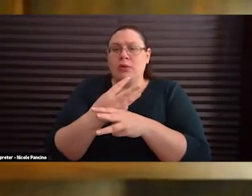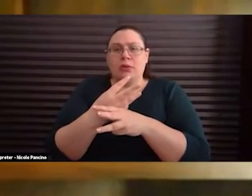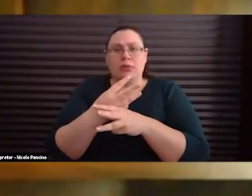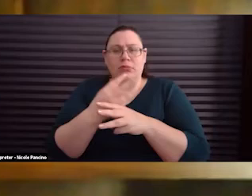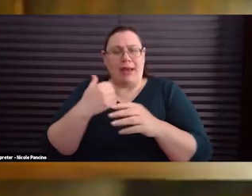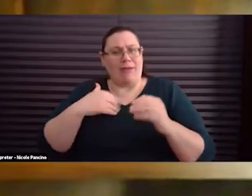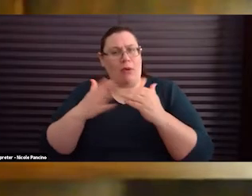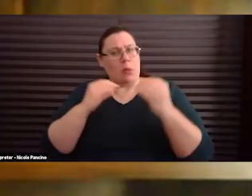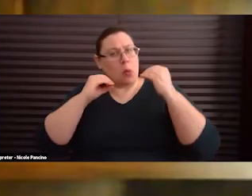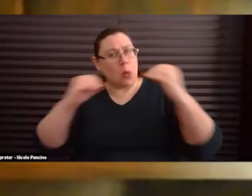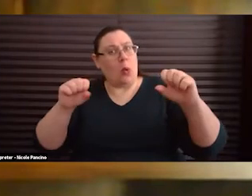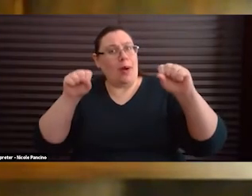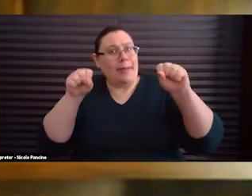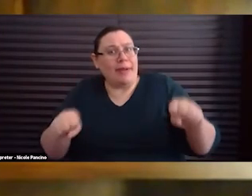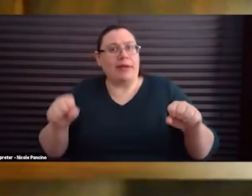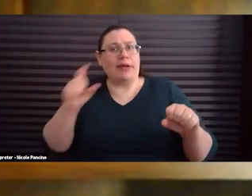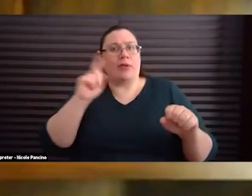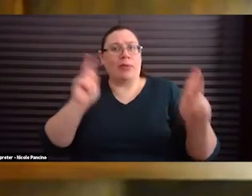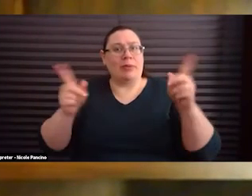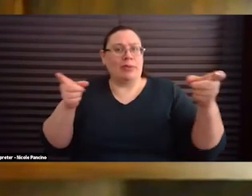ability for people to manage that,